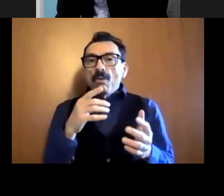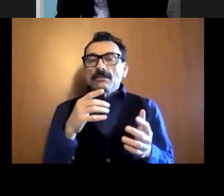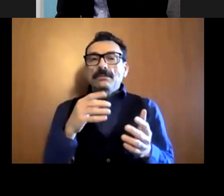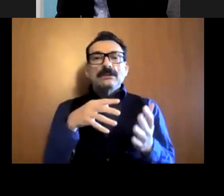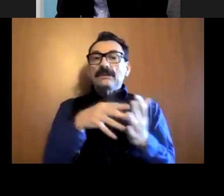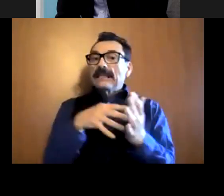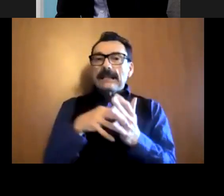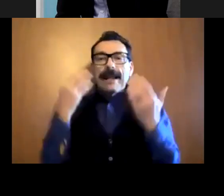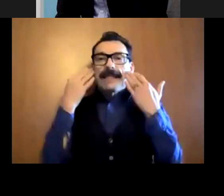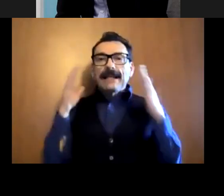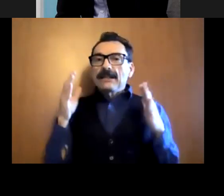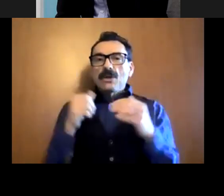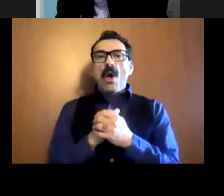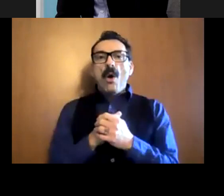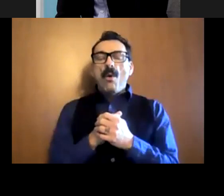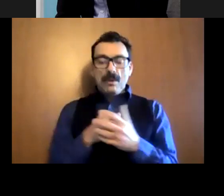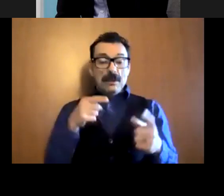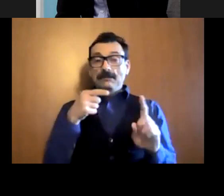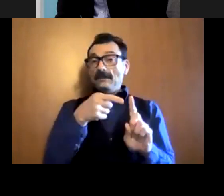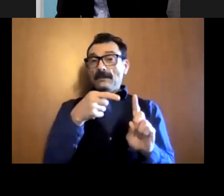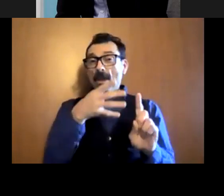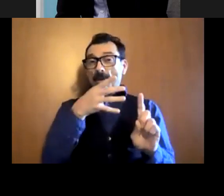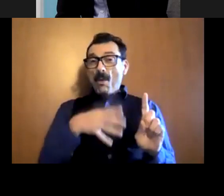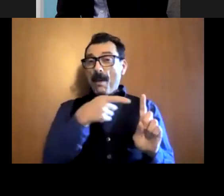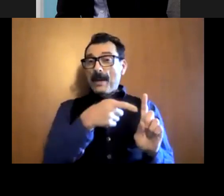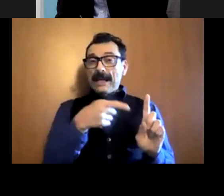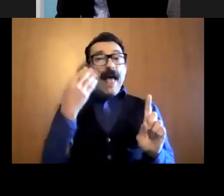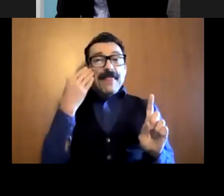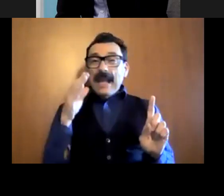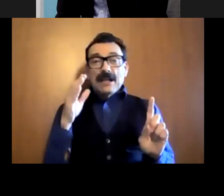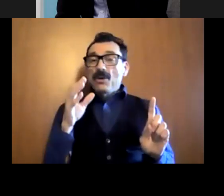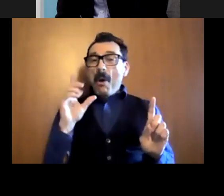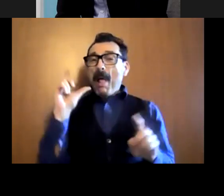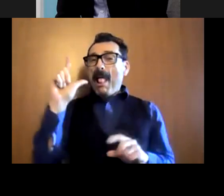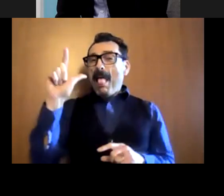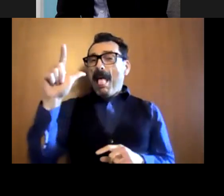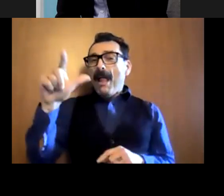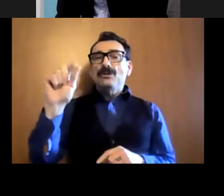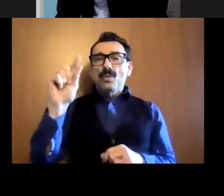about 20 years after she died. They knew that they were experimenting on her cells